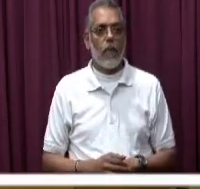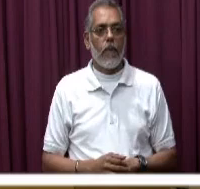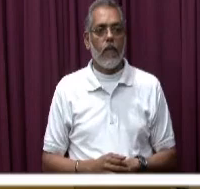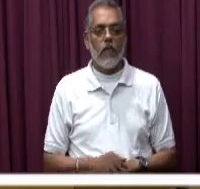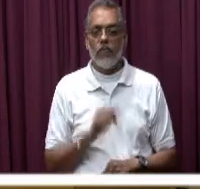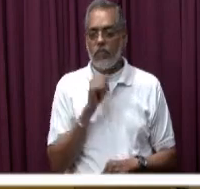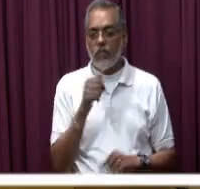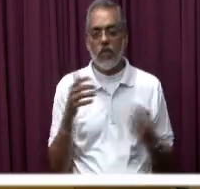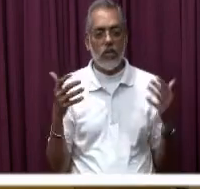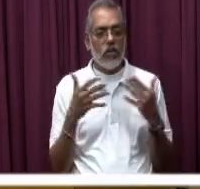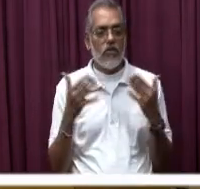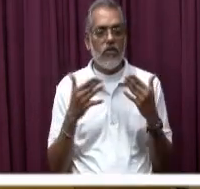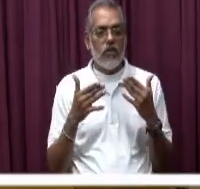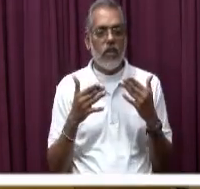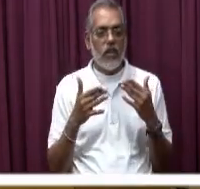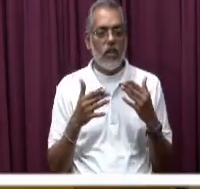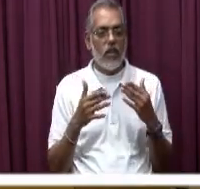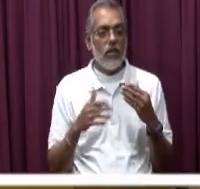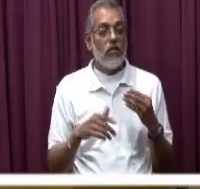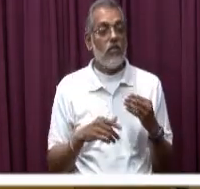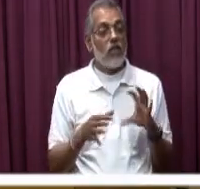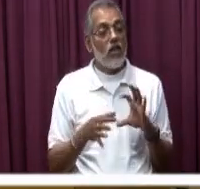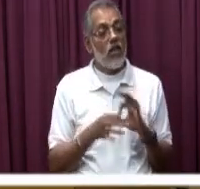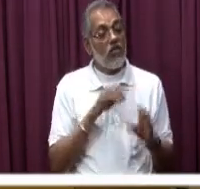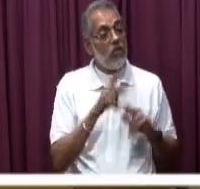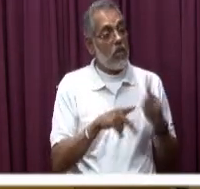Do not be afraid of those who can kill the body.